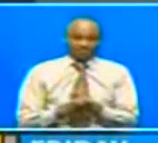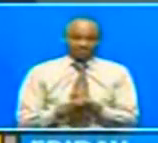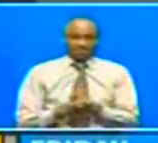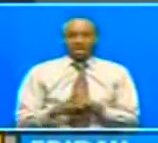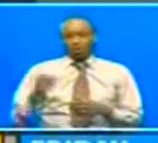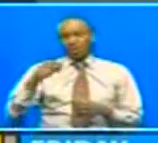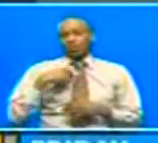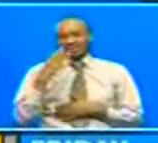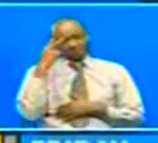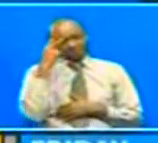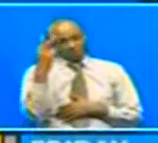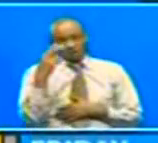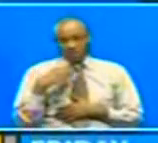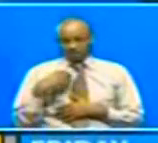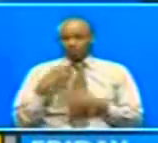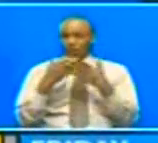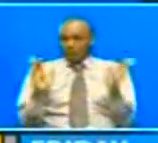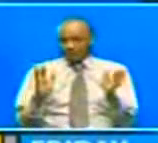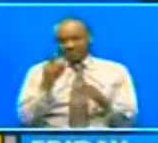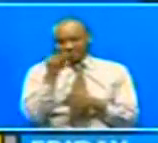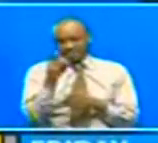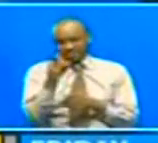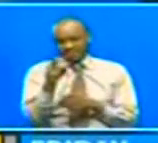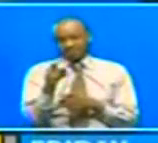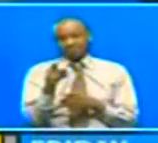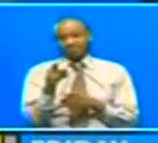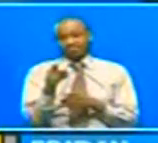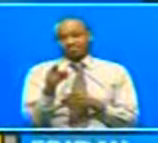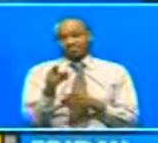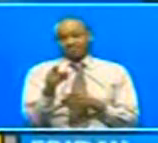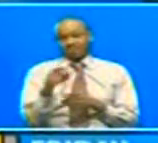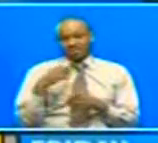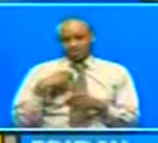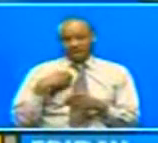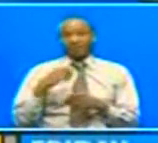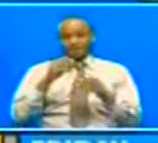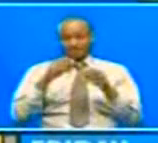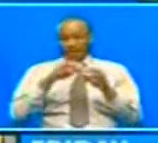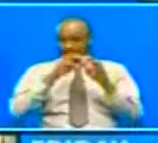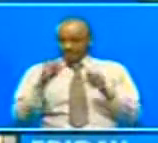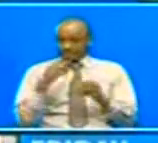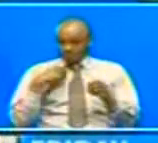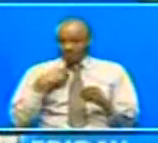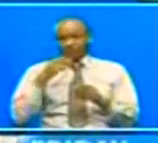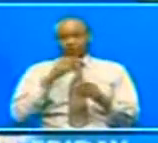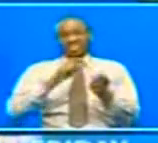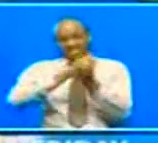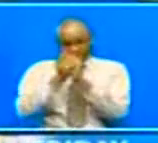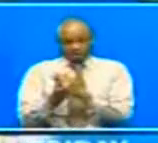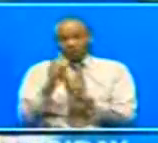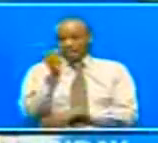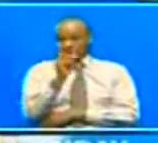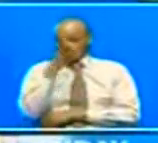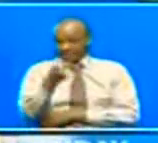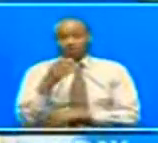to opening up the space to really look at the roadmap for the transformation of Nairobi into